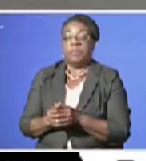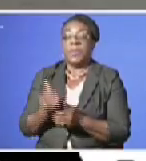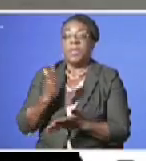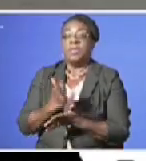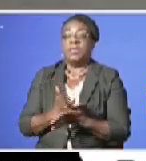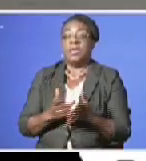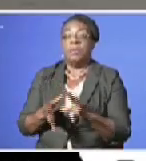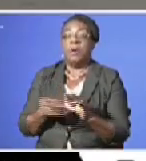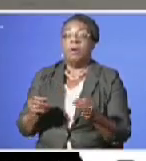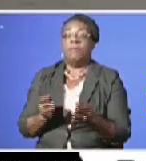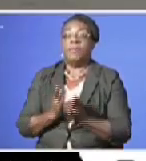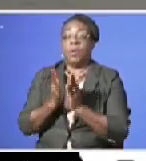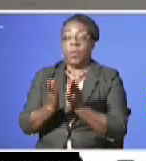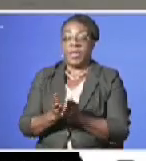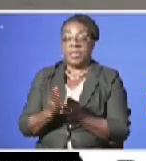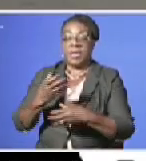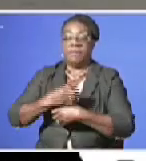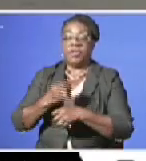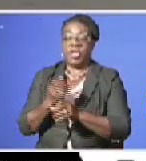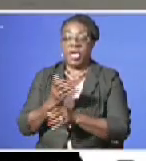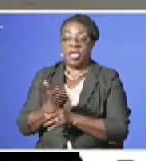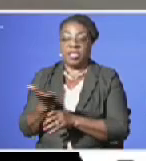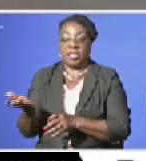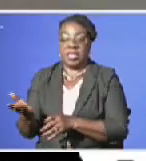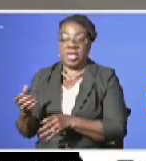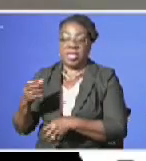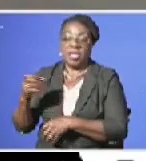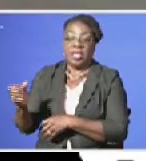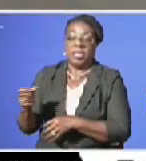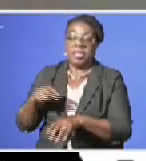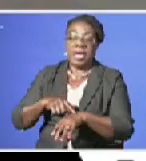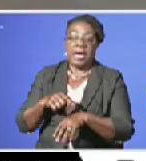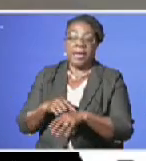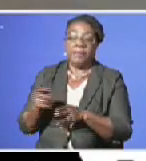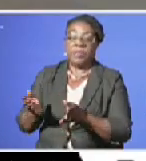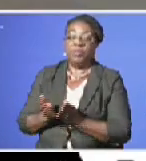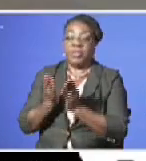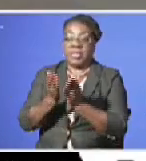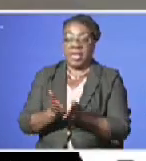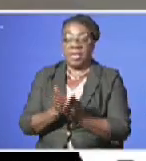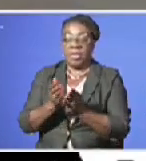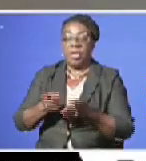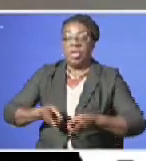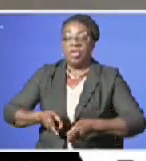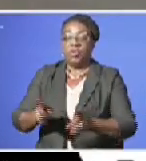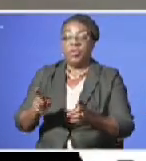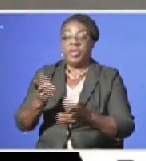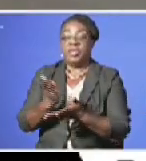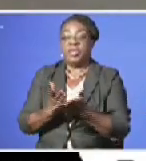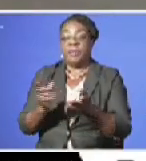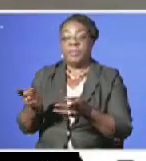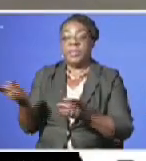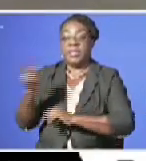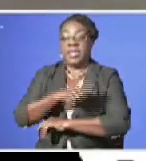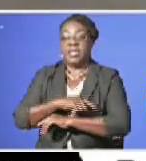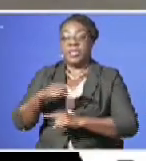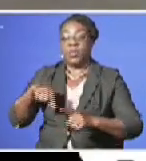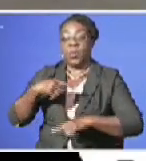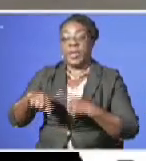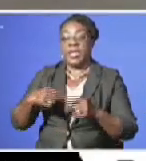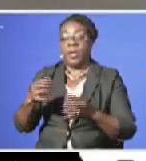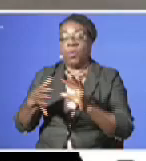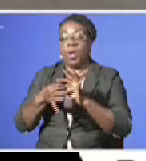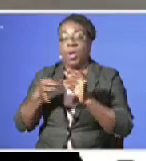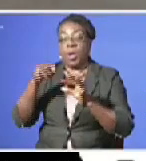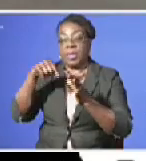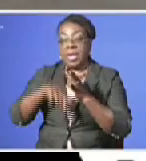Some of the vessels, they've changed their shifts to accommodate that, particularly during certain days when there were lockdowns. There were